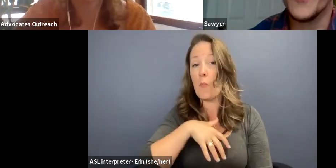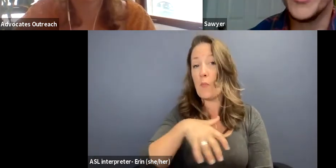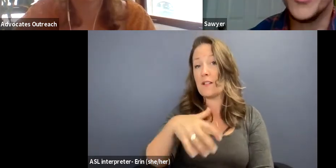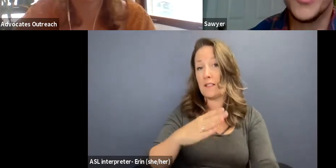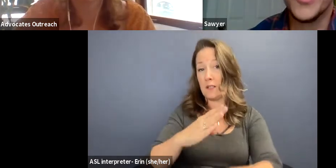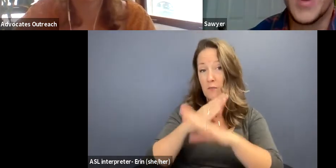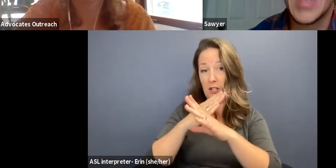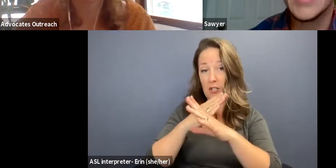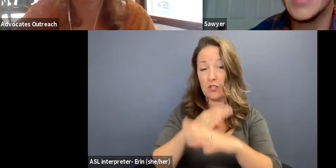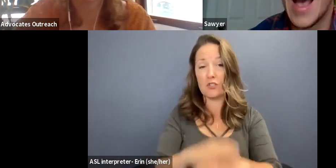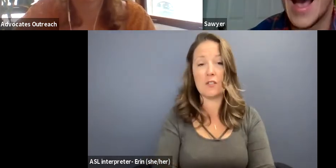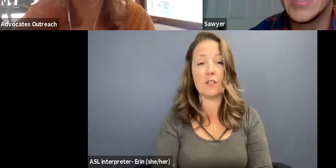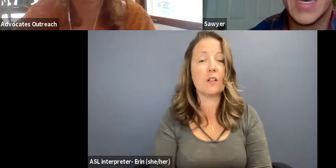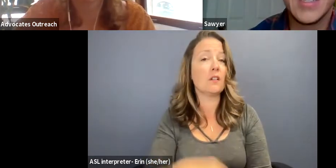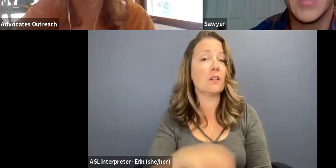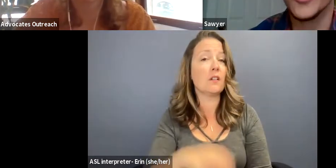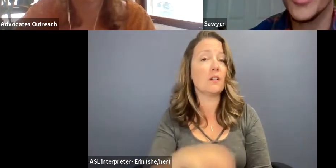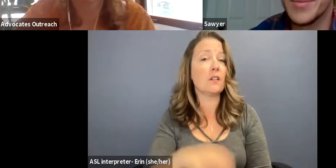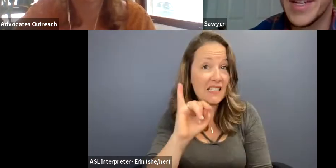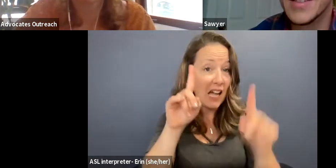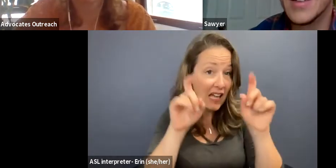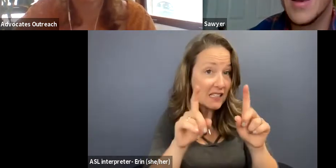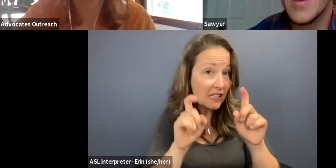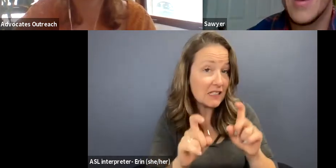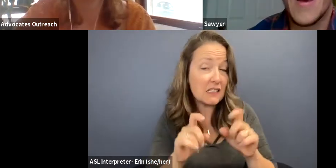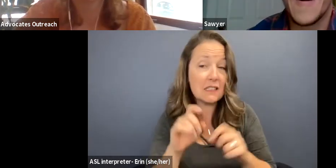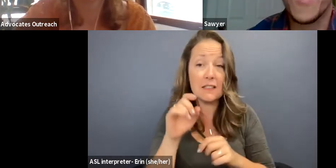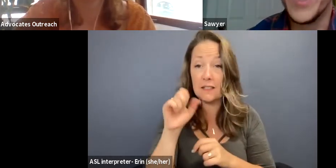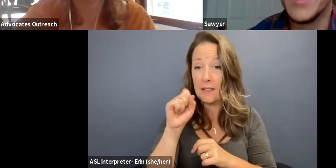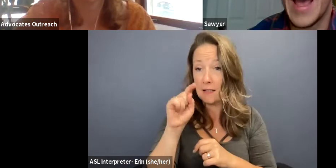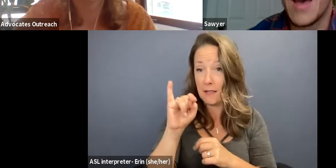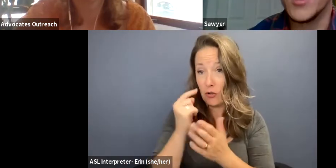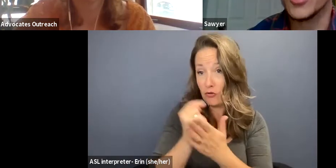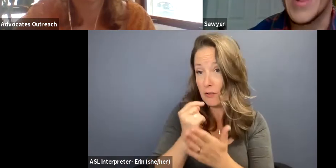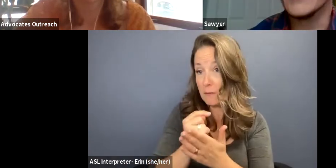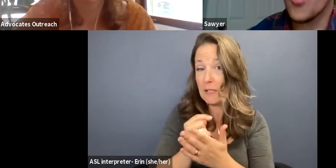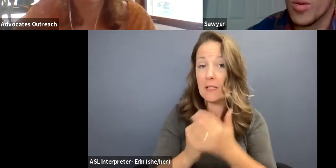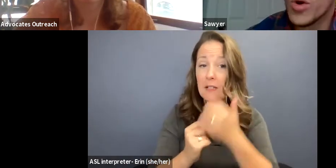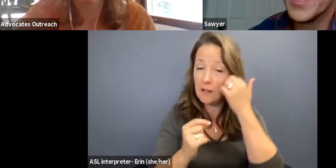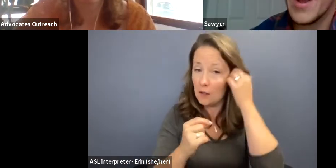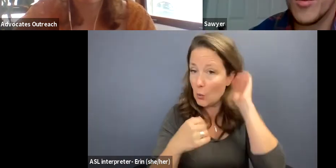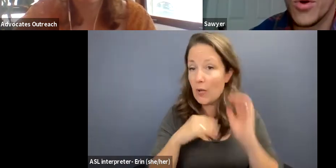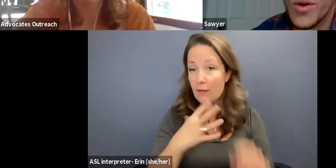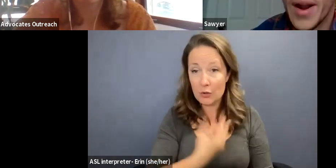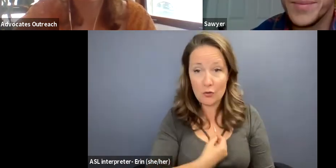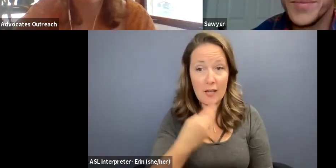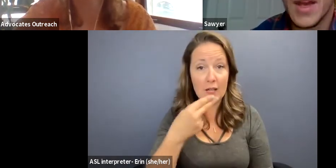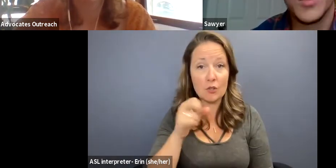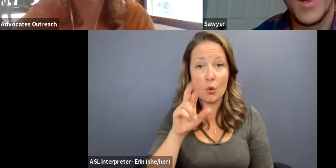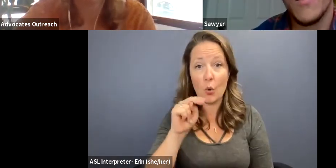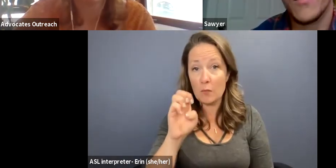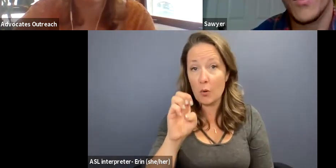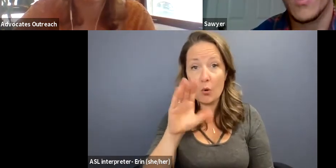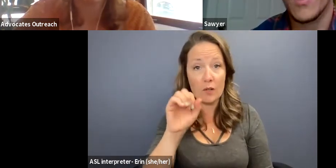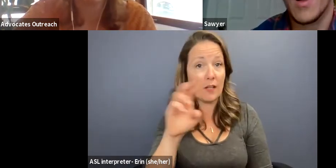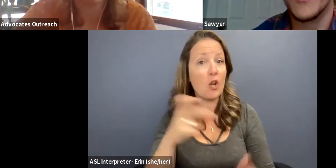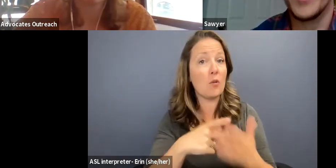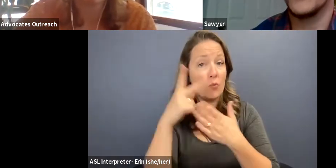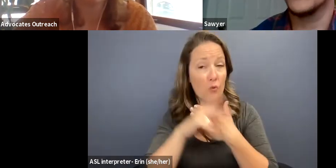the capacity to do, and do well. And so we're gonna just like take some time to go over some of